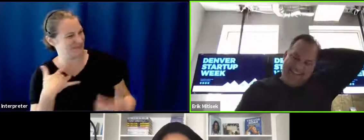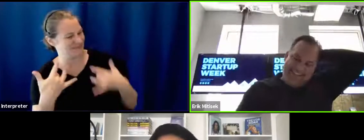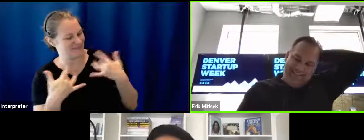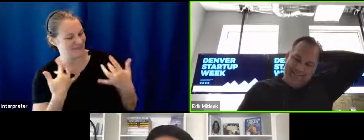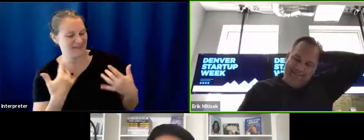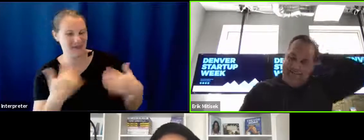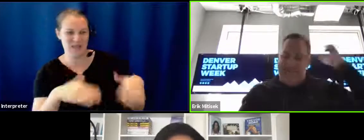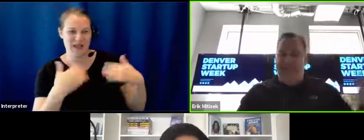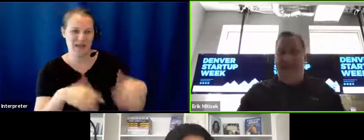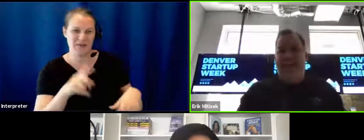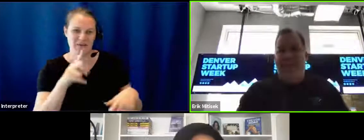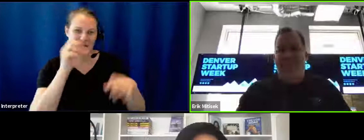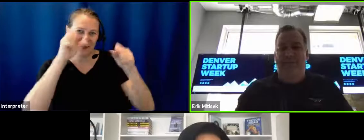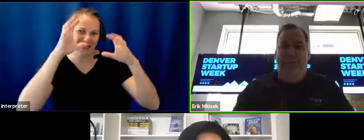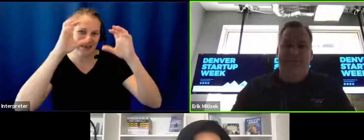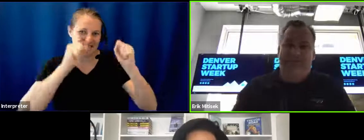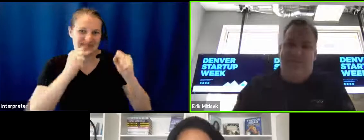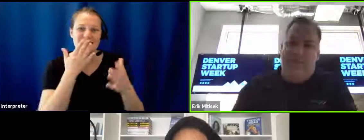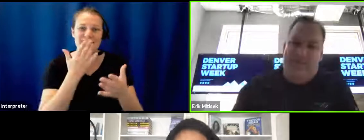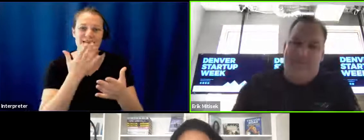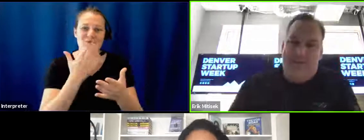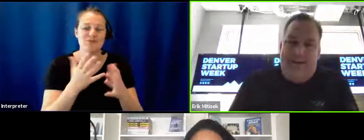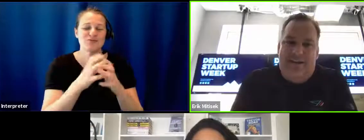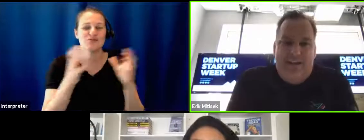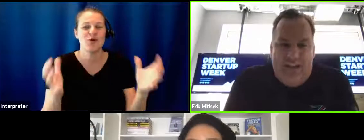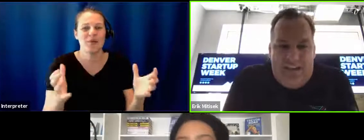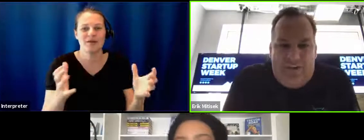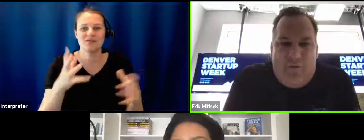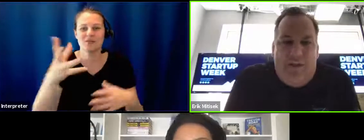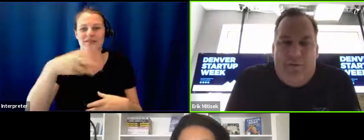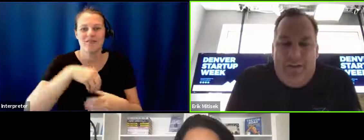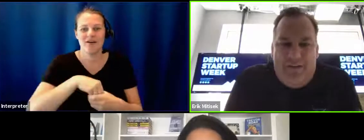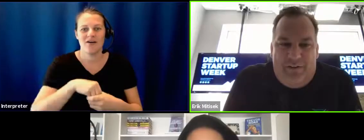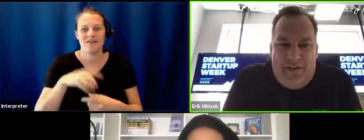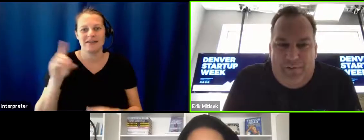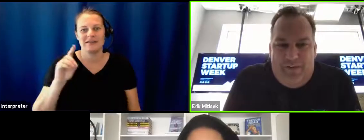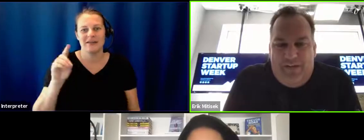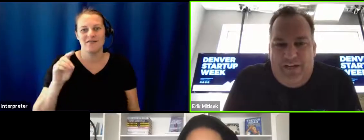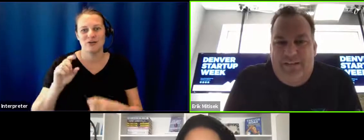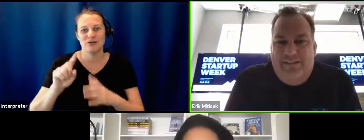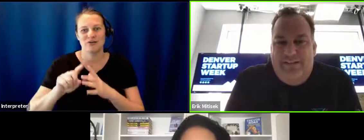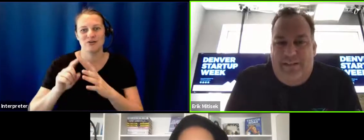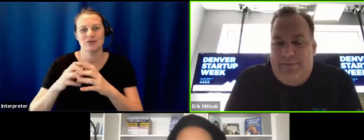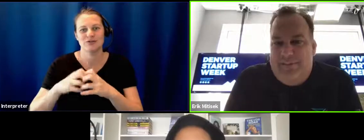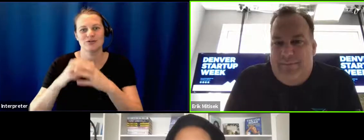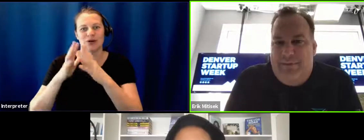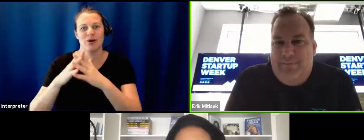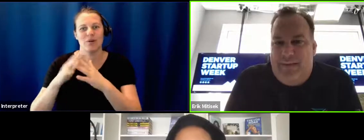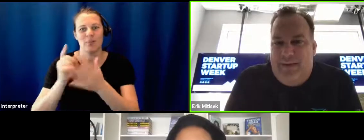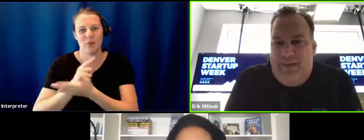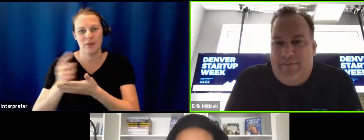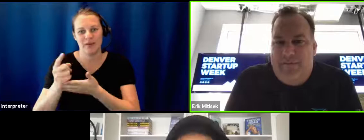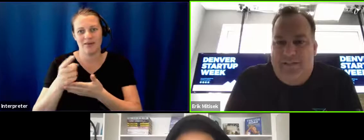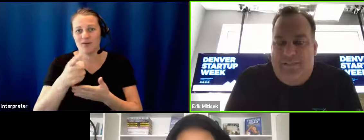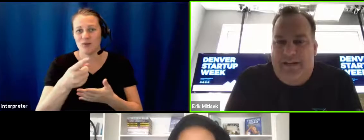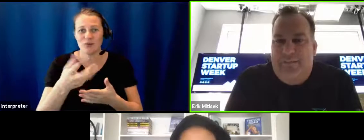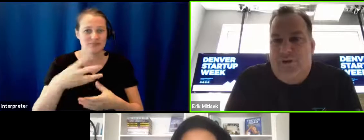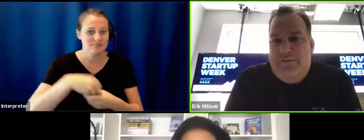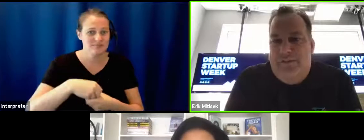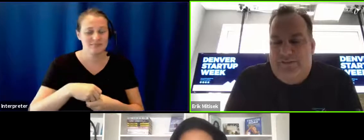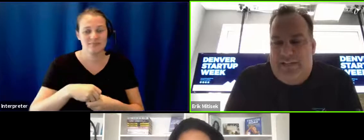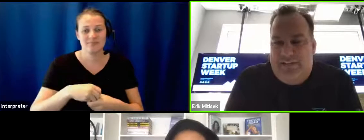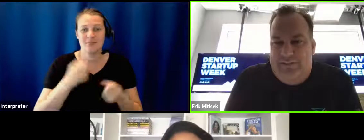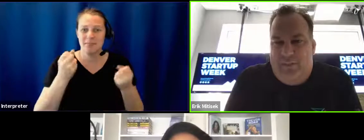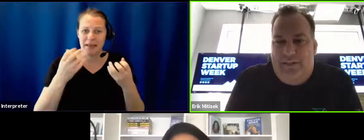You're amazing. Well, we're so blessed to have you as part of Startup Week. You've been an incredible, incredible, generous participant, having participated